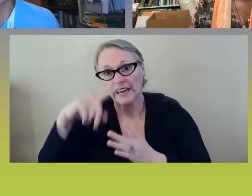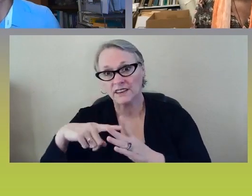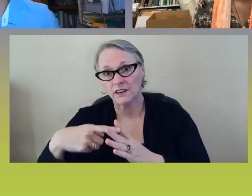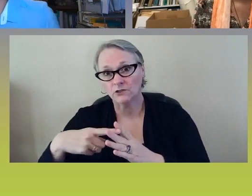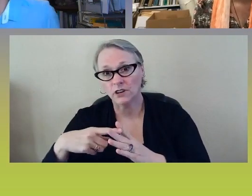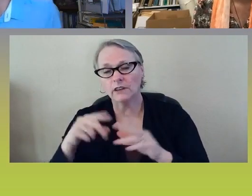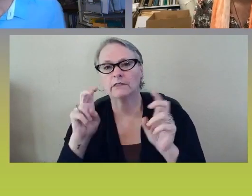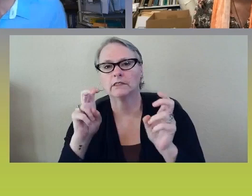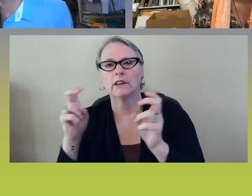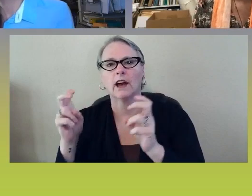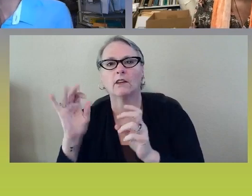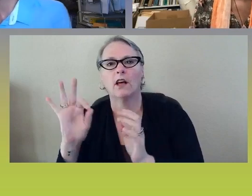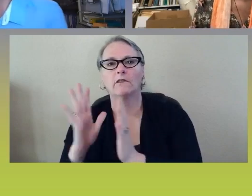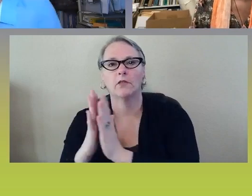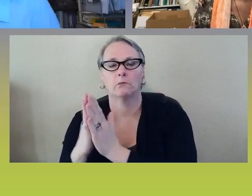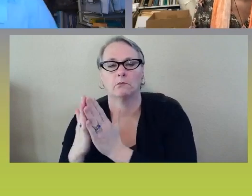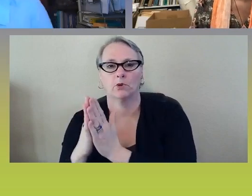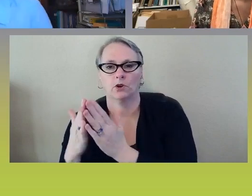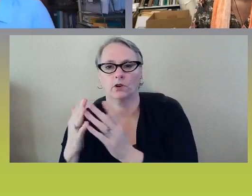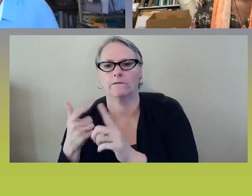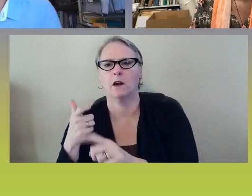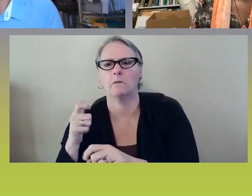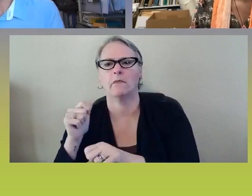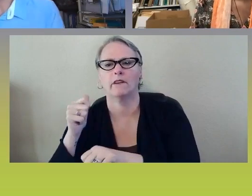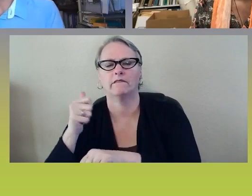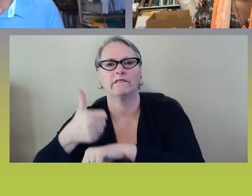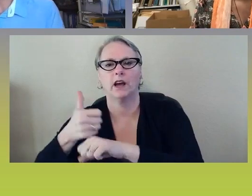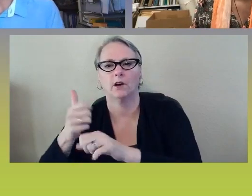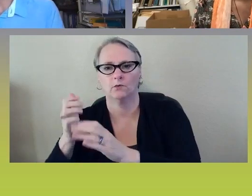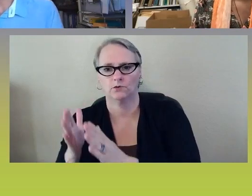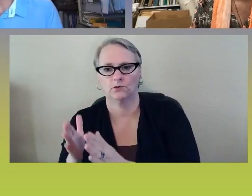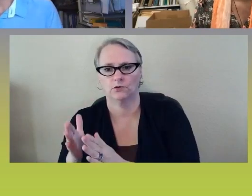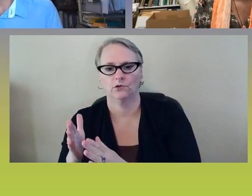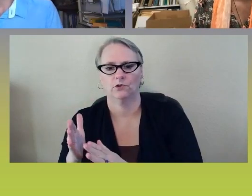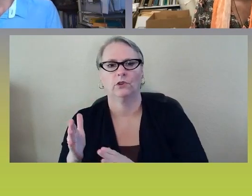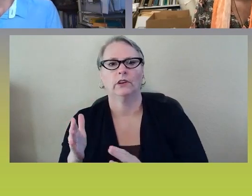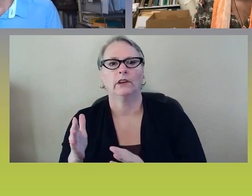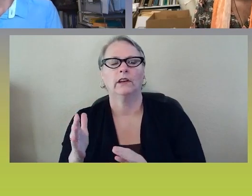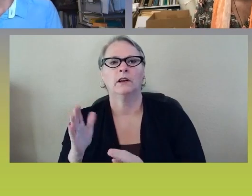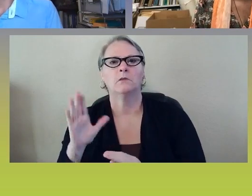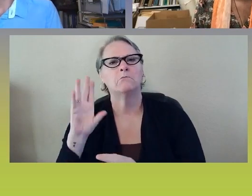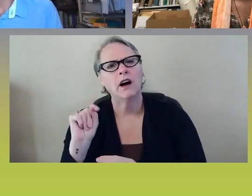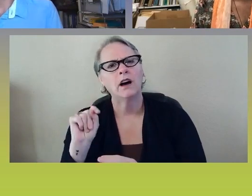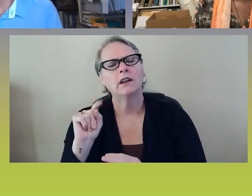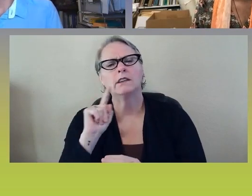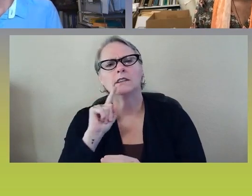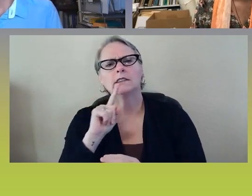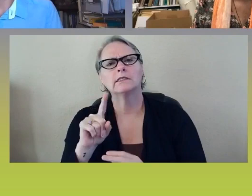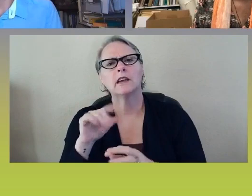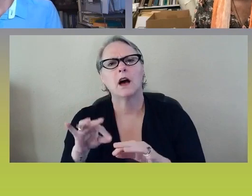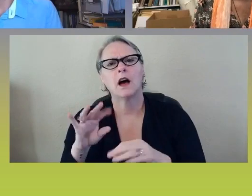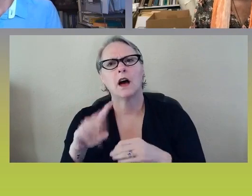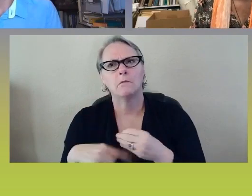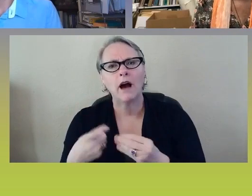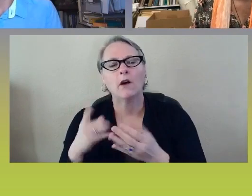the other founder, Robin Moore. But it is about learning through